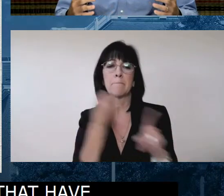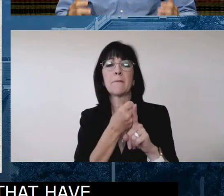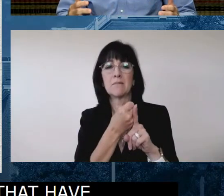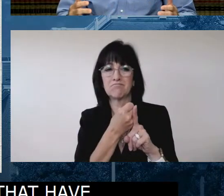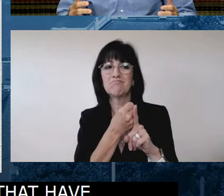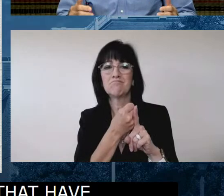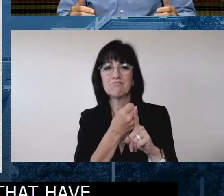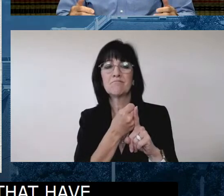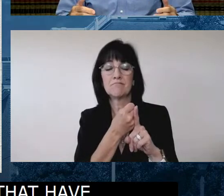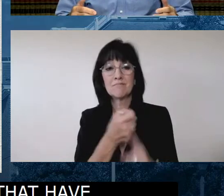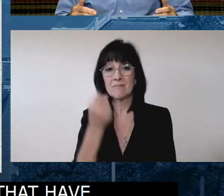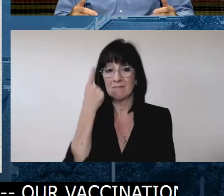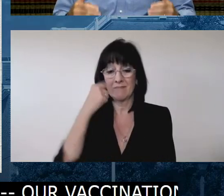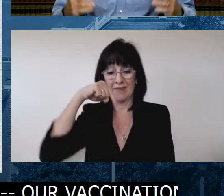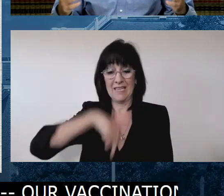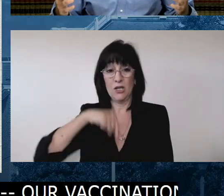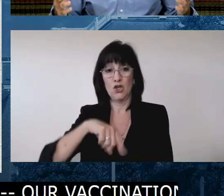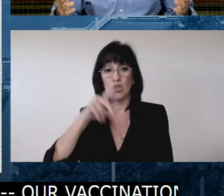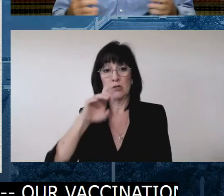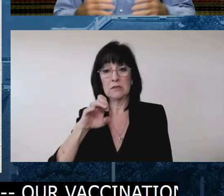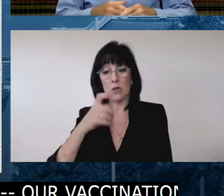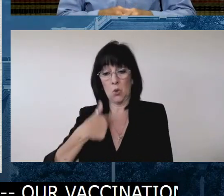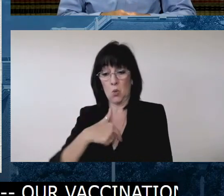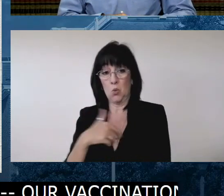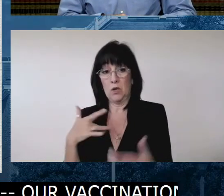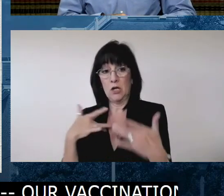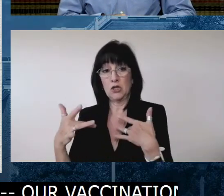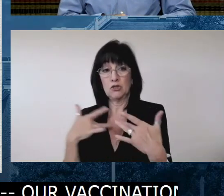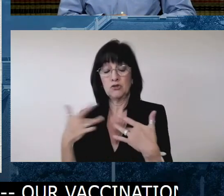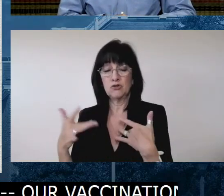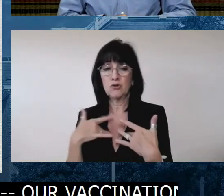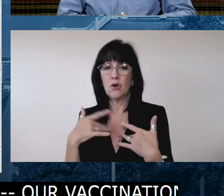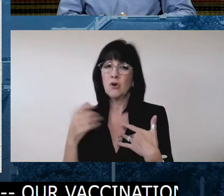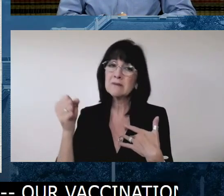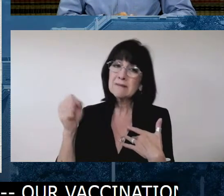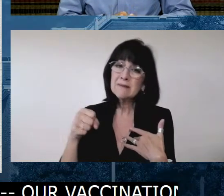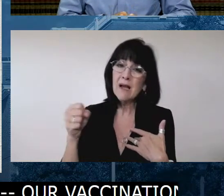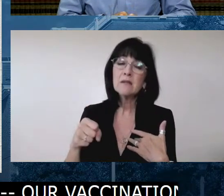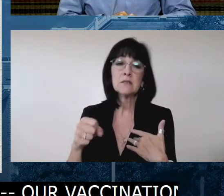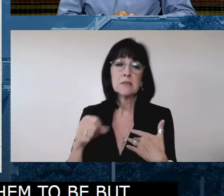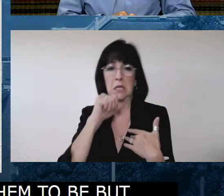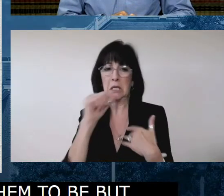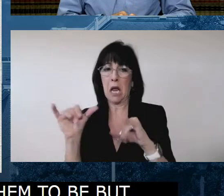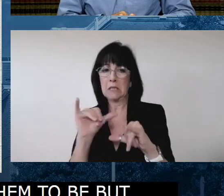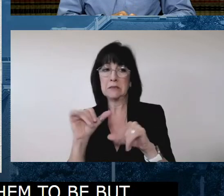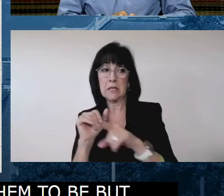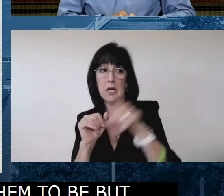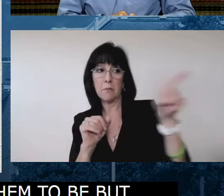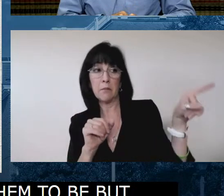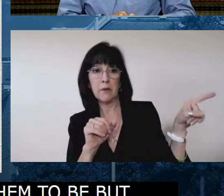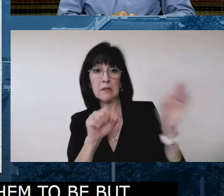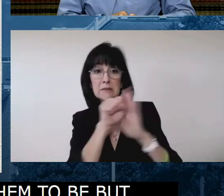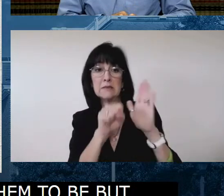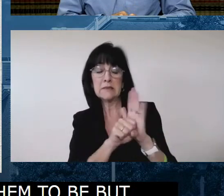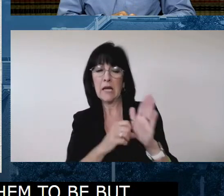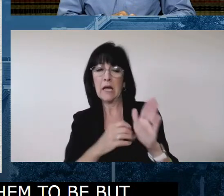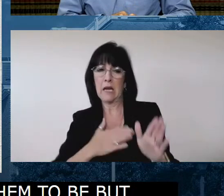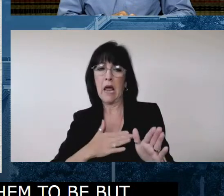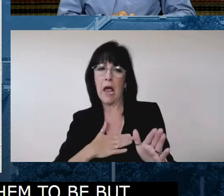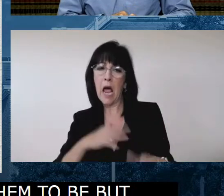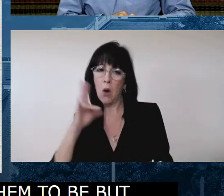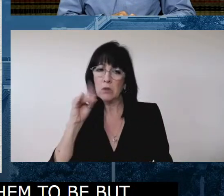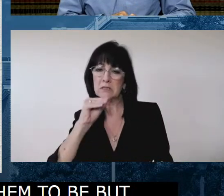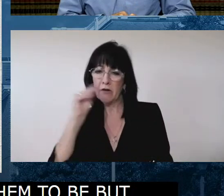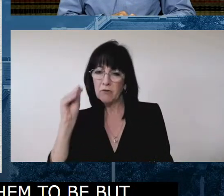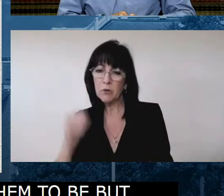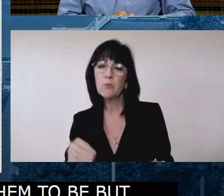where we need them to be, but they're higher than many of those states, which are significantly under 50%. We still have a